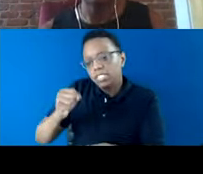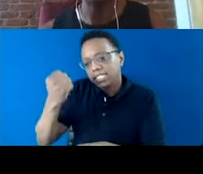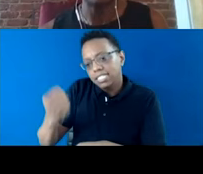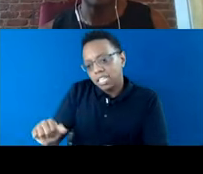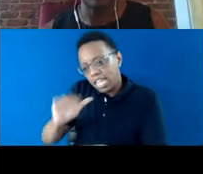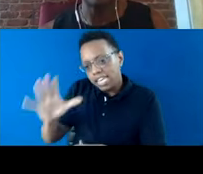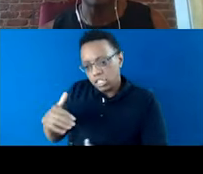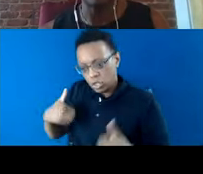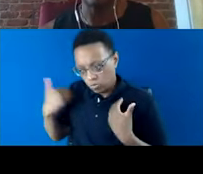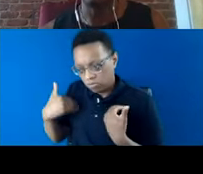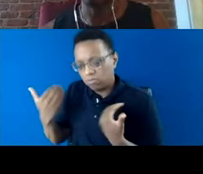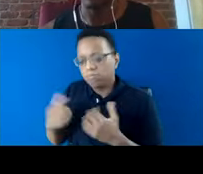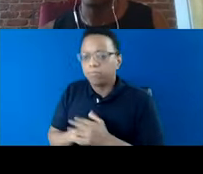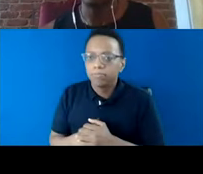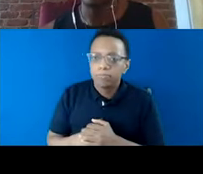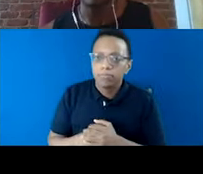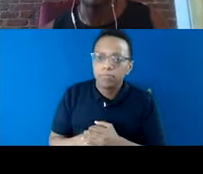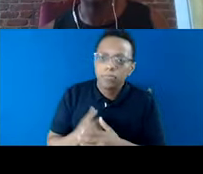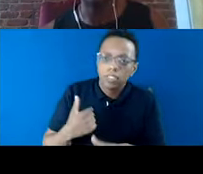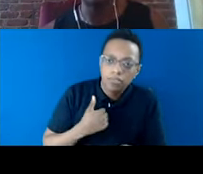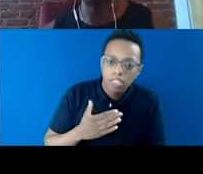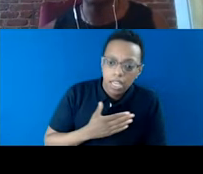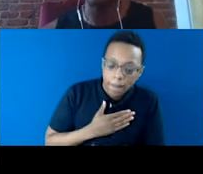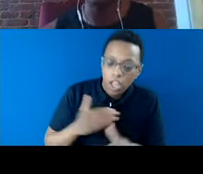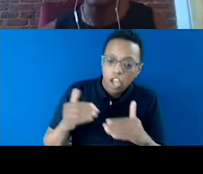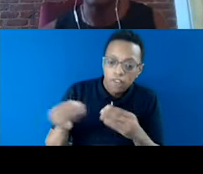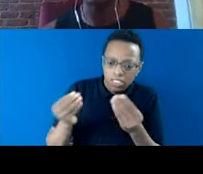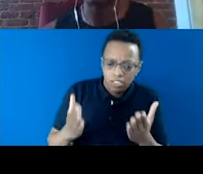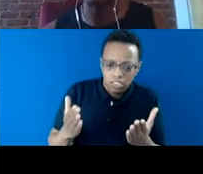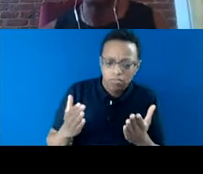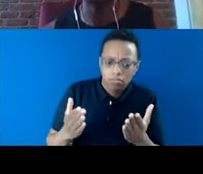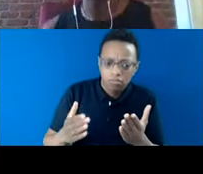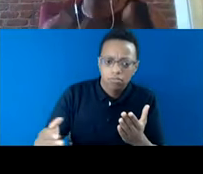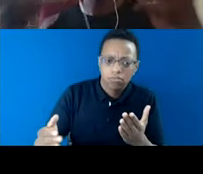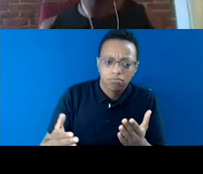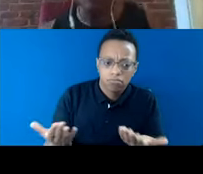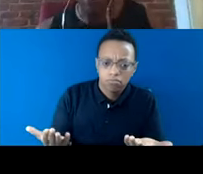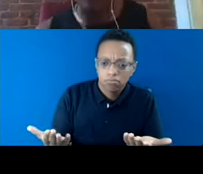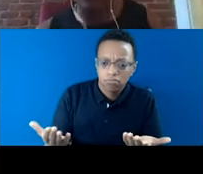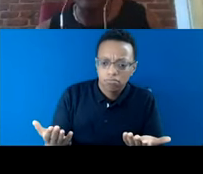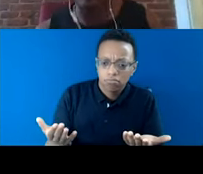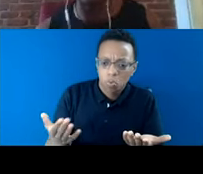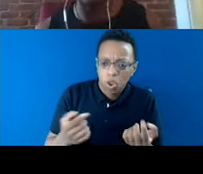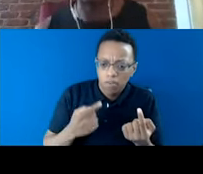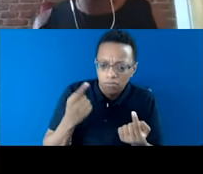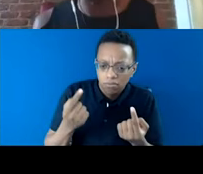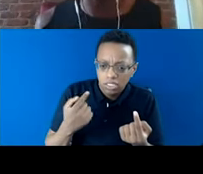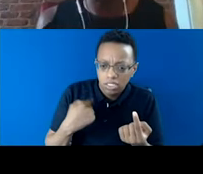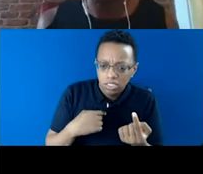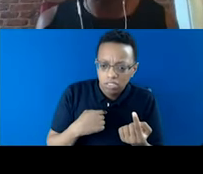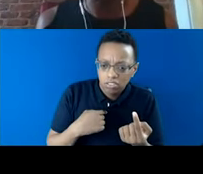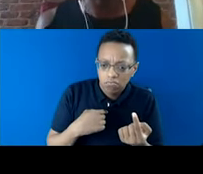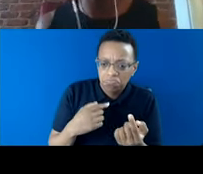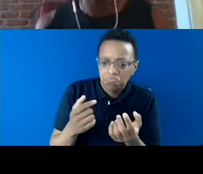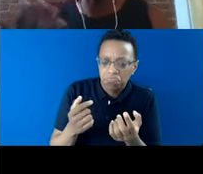And so me and my co-facilitator were like, why don't we just actually tailor it to brown